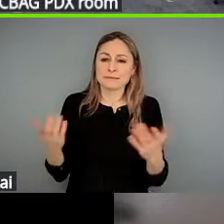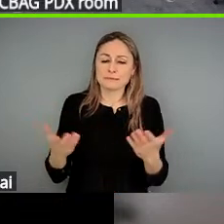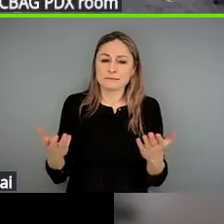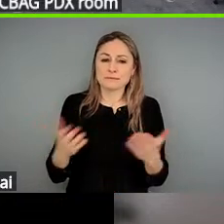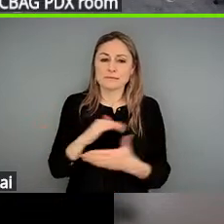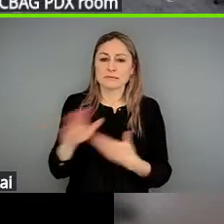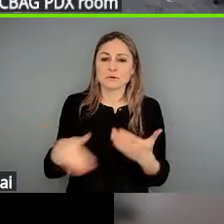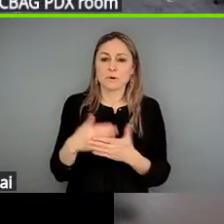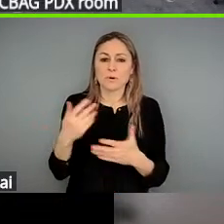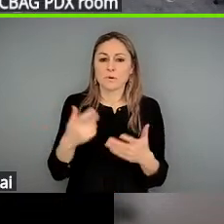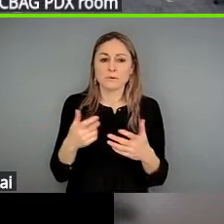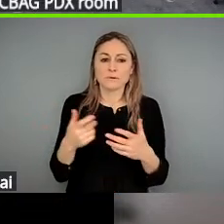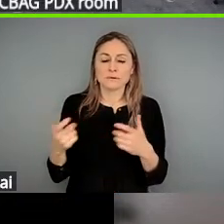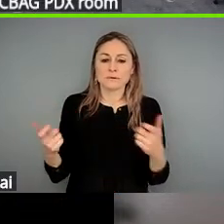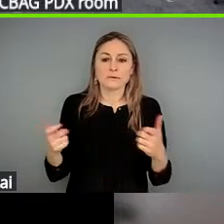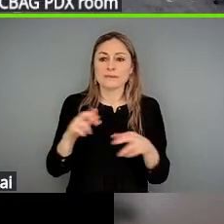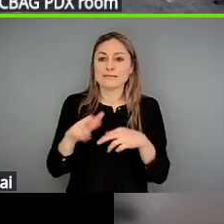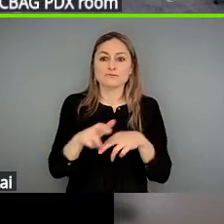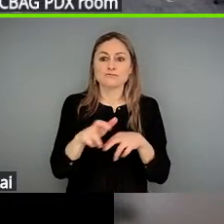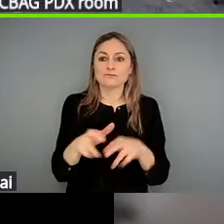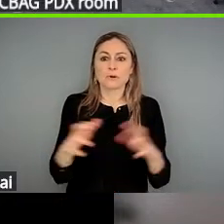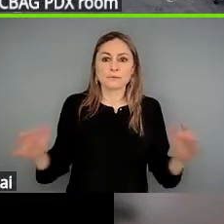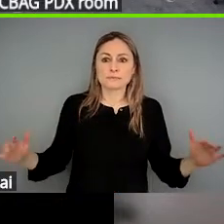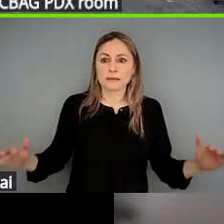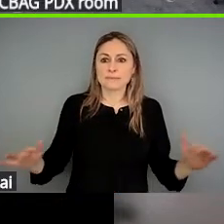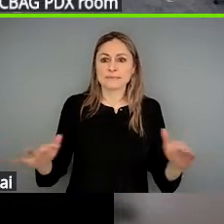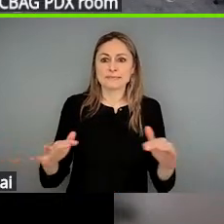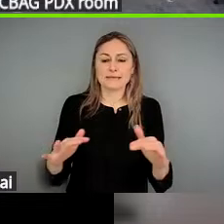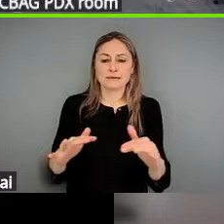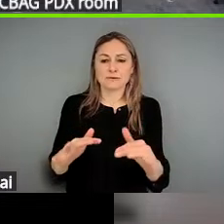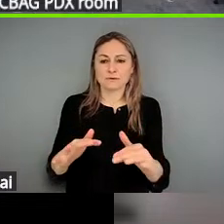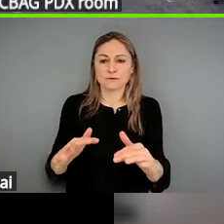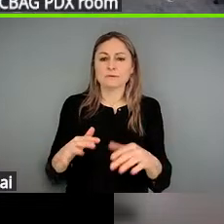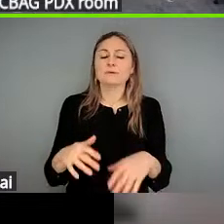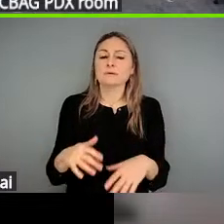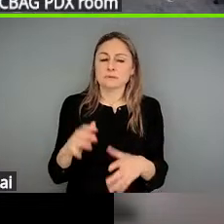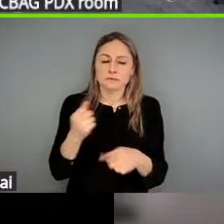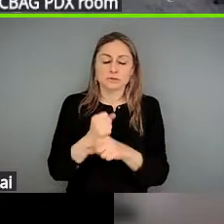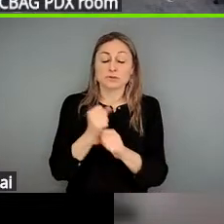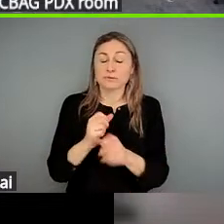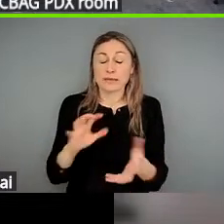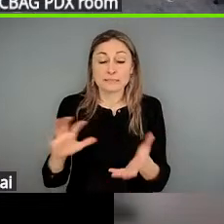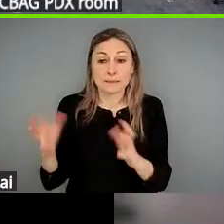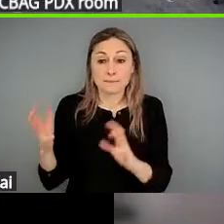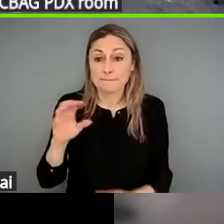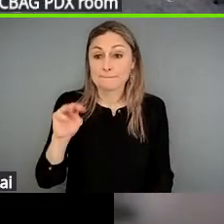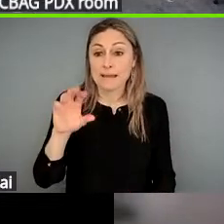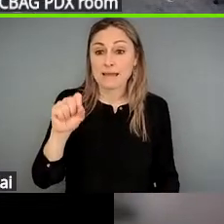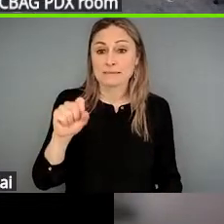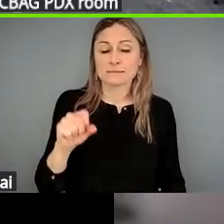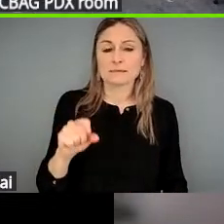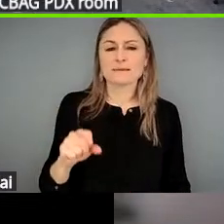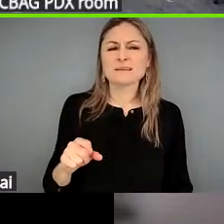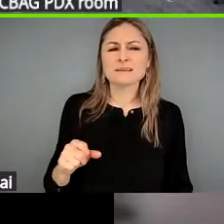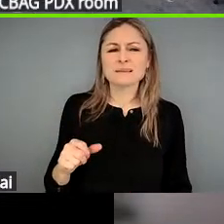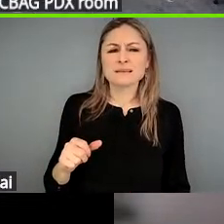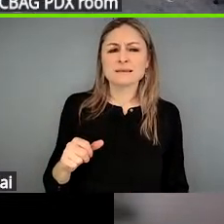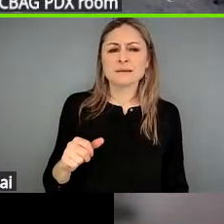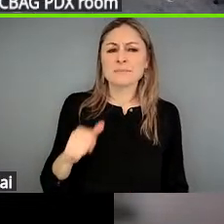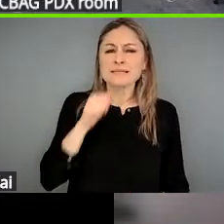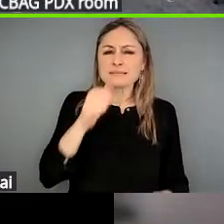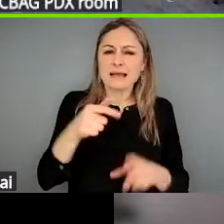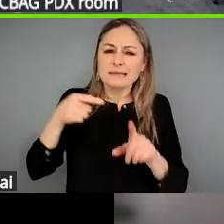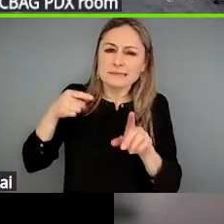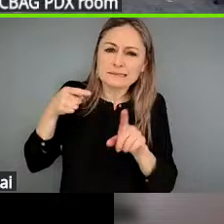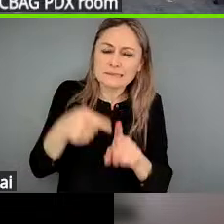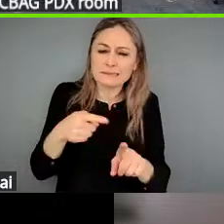mass of roads coming together on the east side of the Marine Drive interchange really creates a mess, but it's not right at the